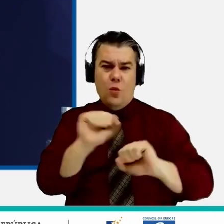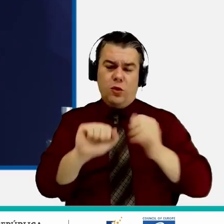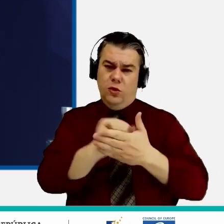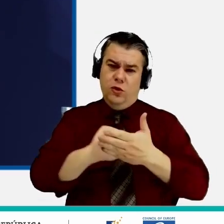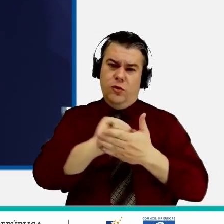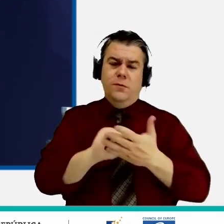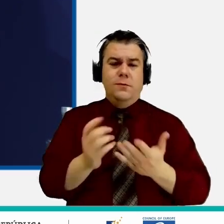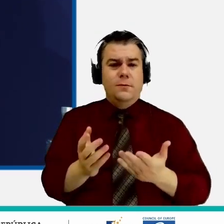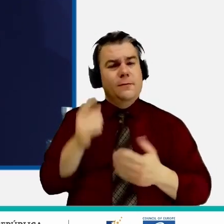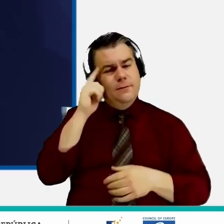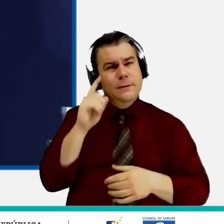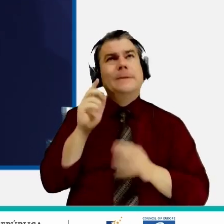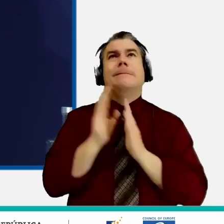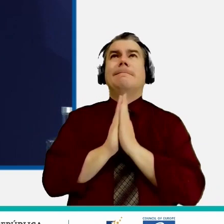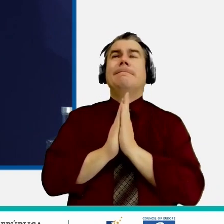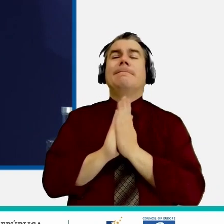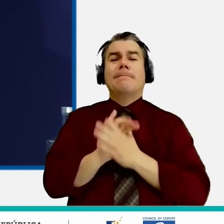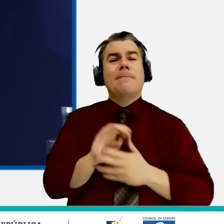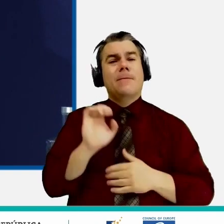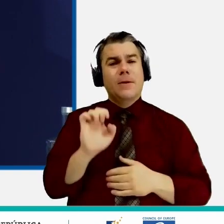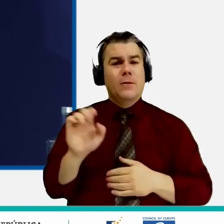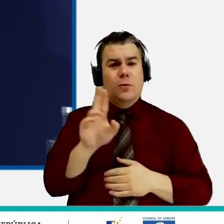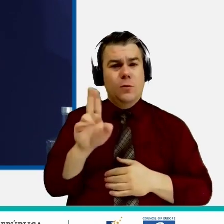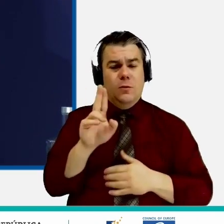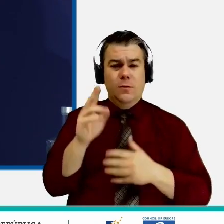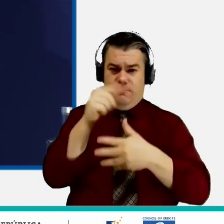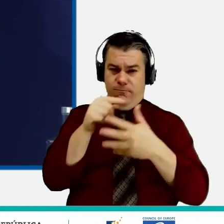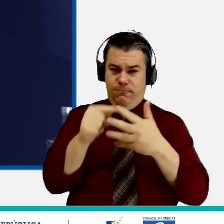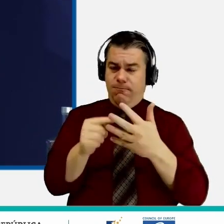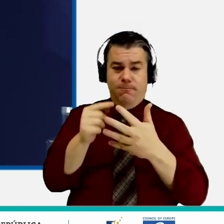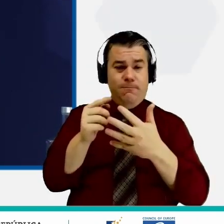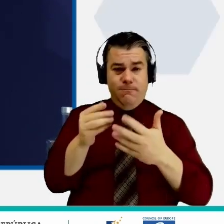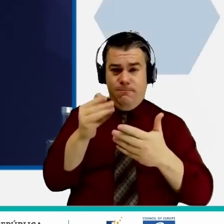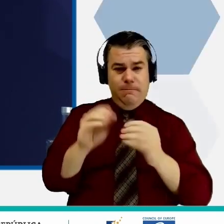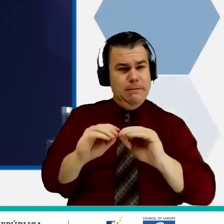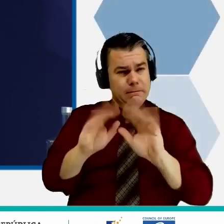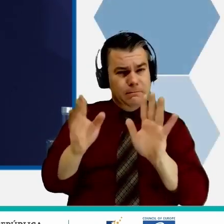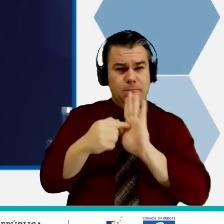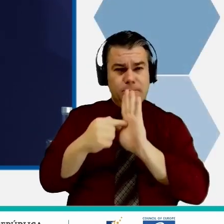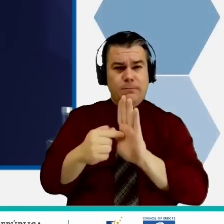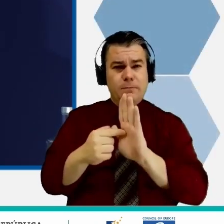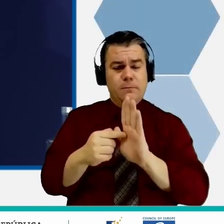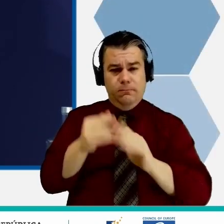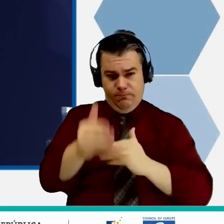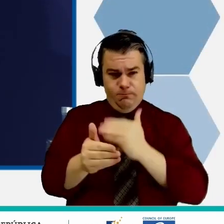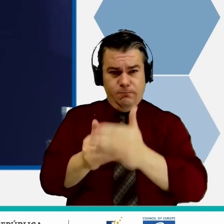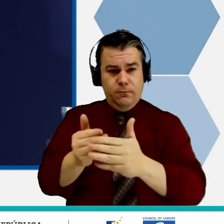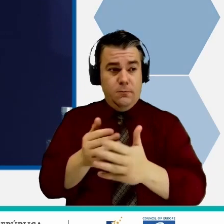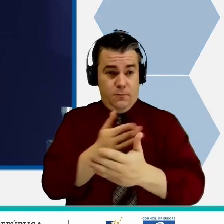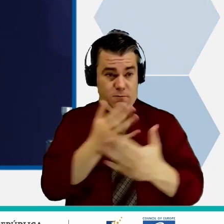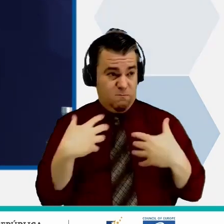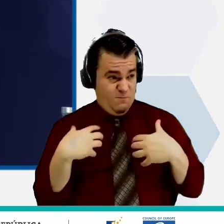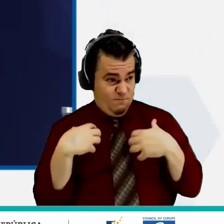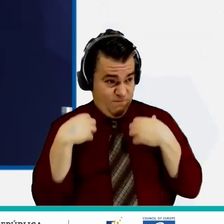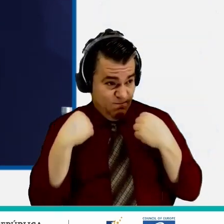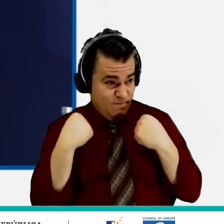us clear criterias. But like, if you're brave enough, I would suggest to go